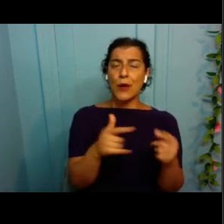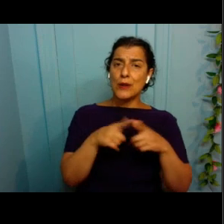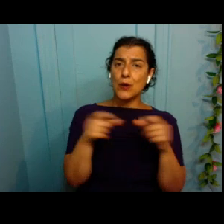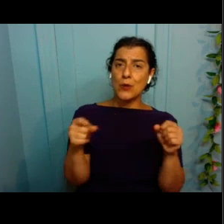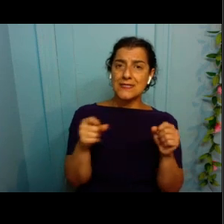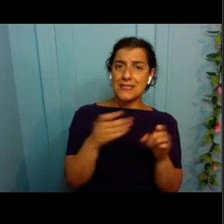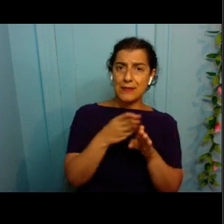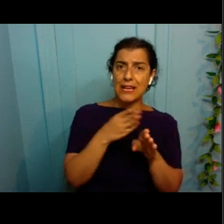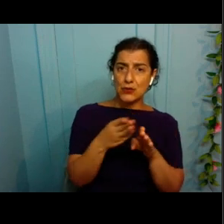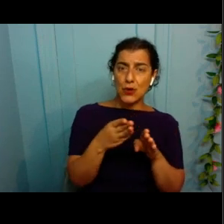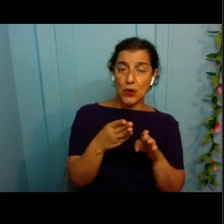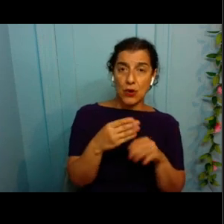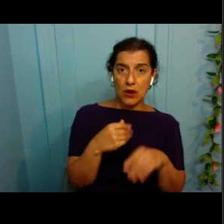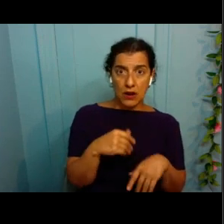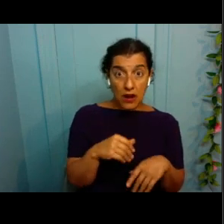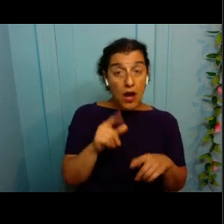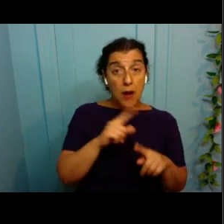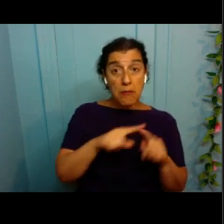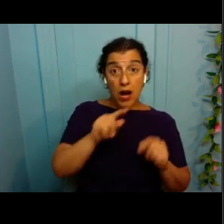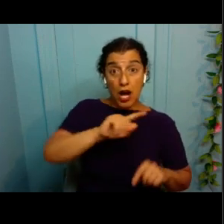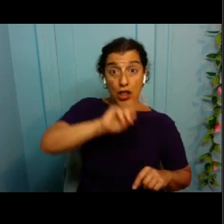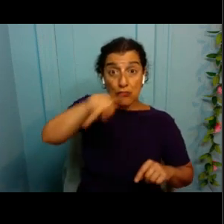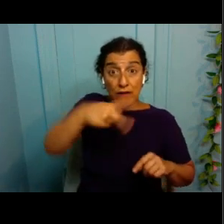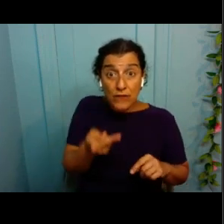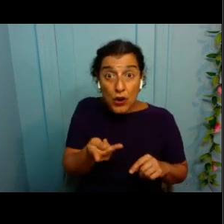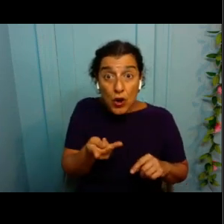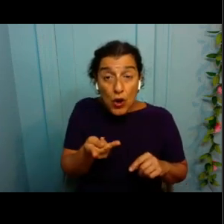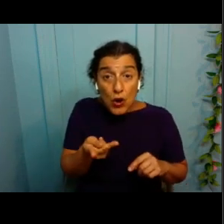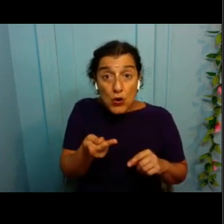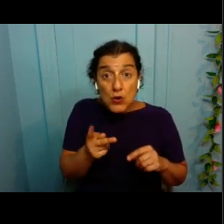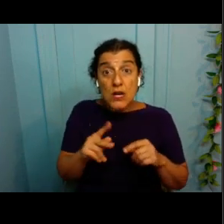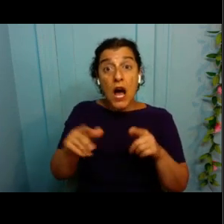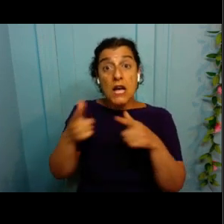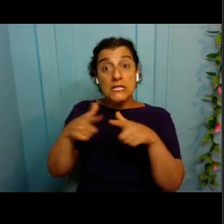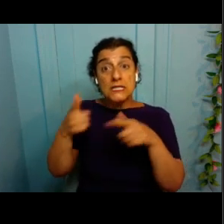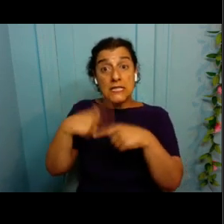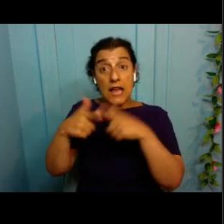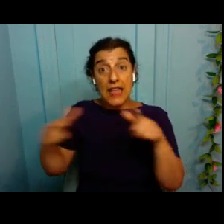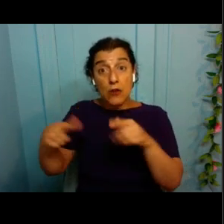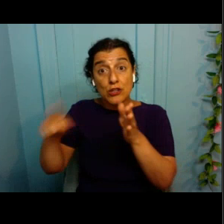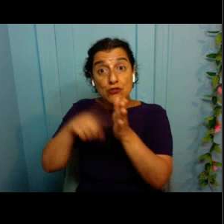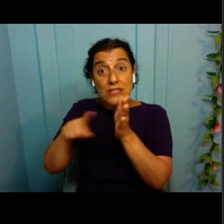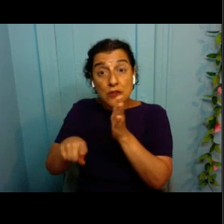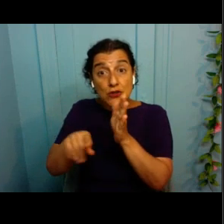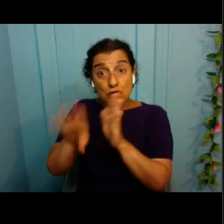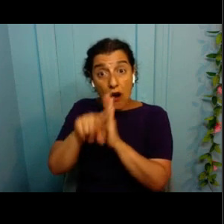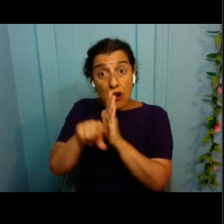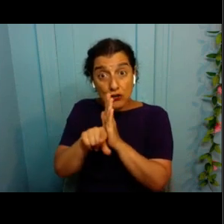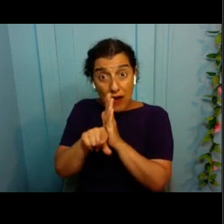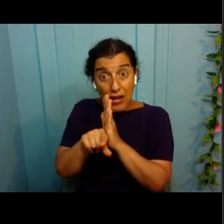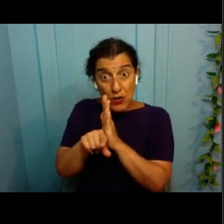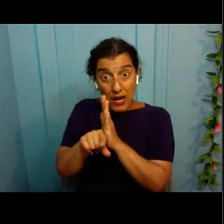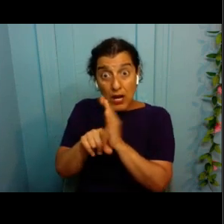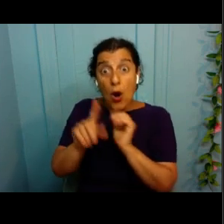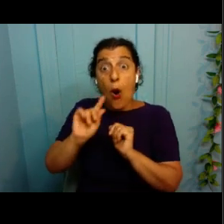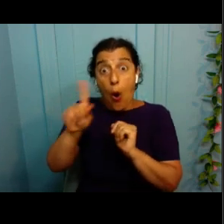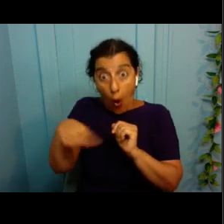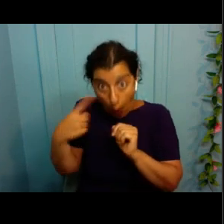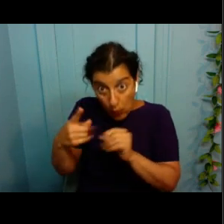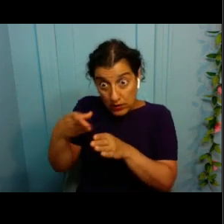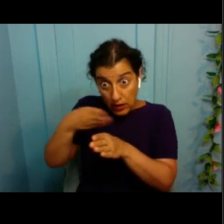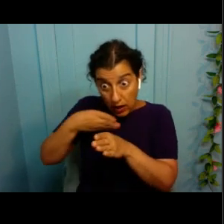major. But the reverse is just sort of unconscionable, to have an undergraduate major only ever work